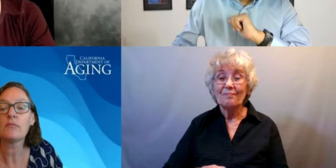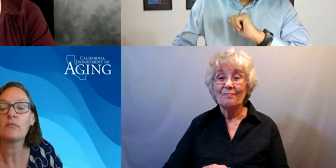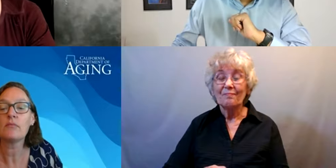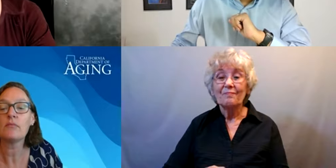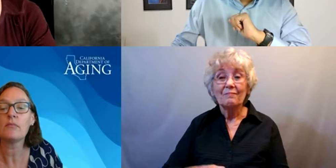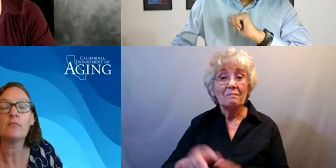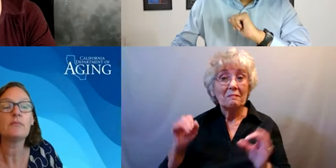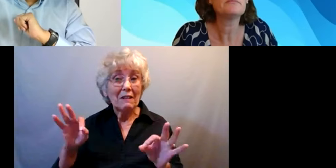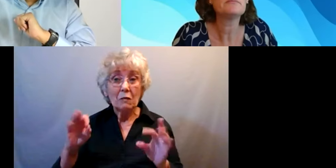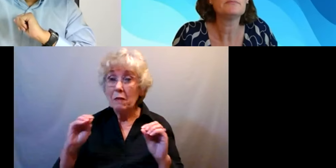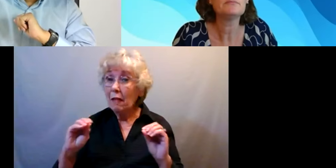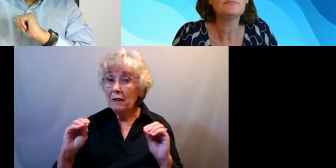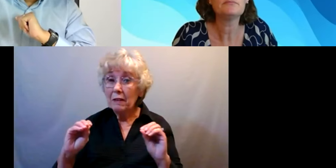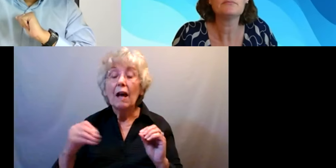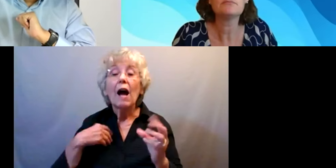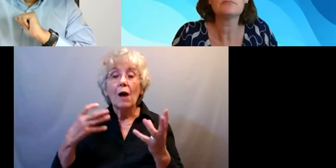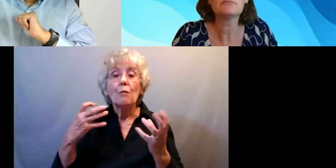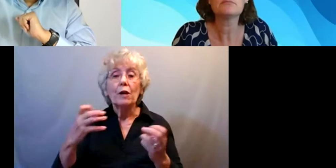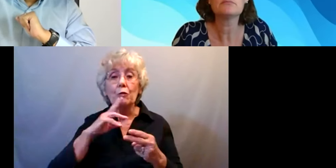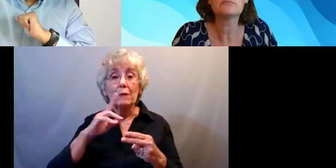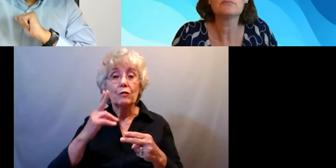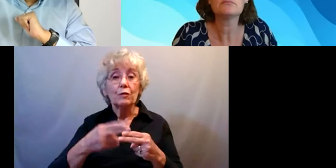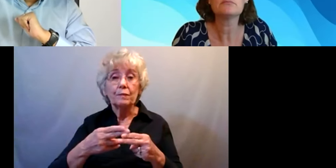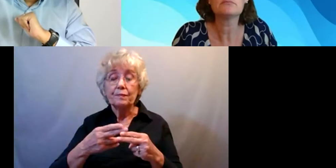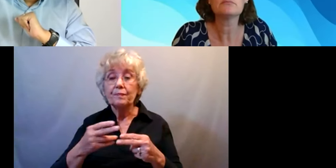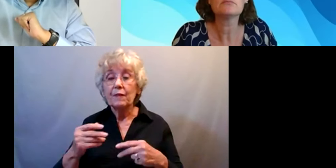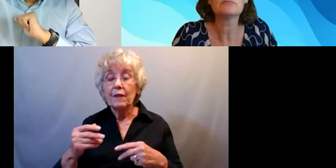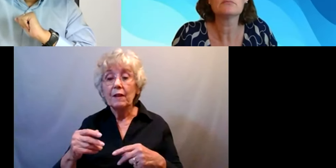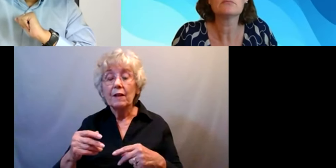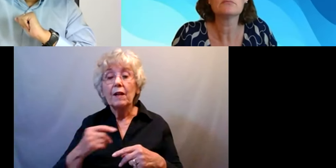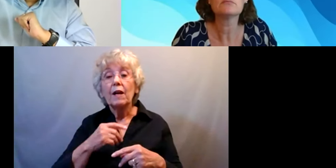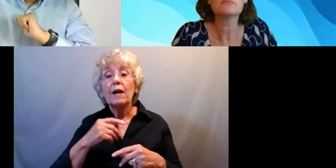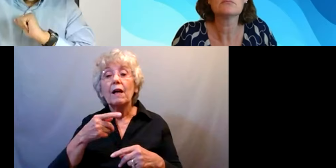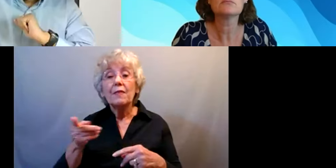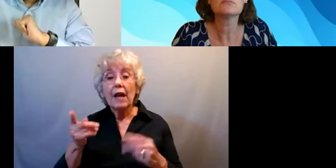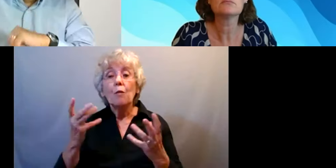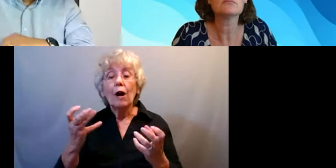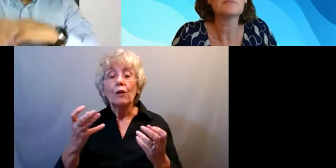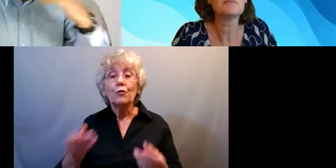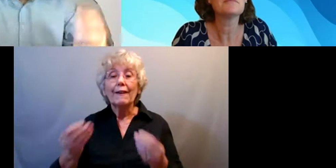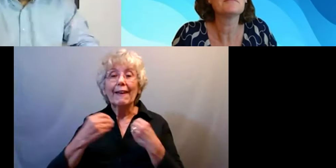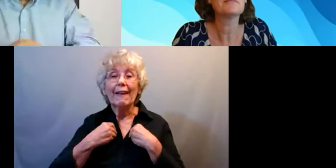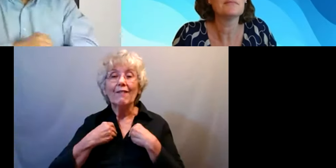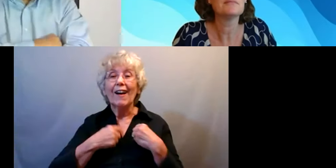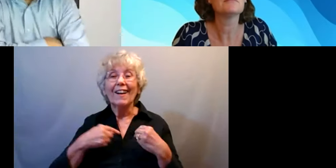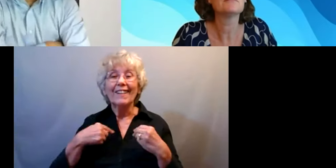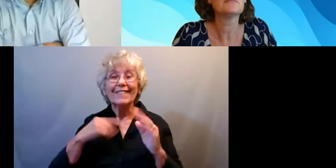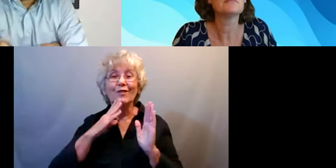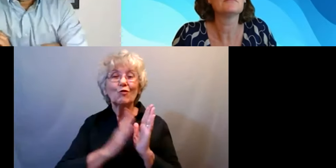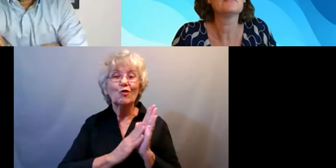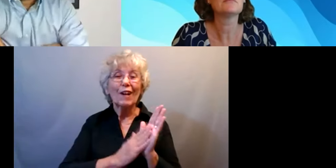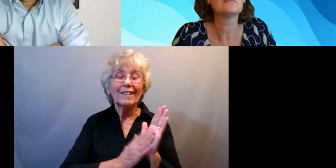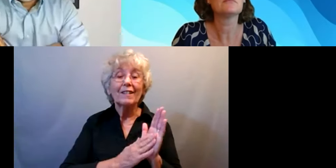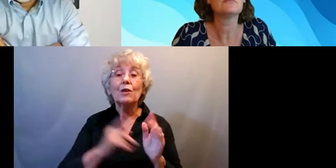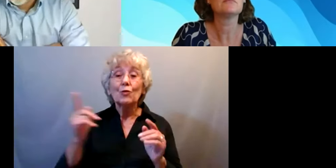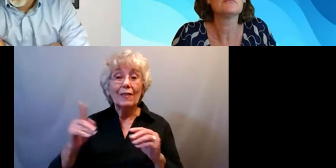And if not, I also wanted to mention that they are wanting to also give us credit. So as they put that out, they will give credit